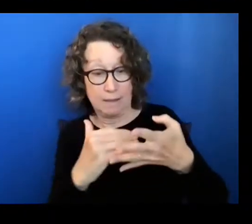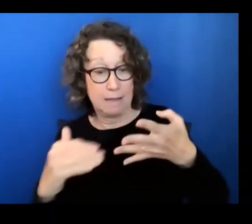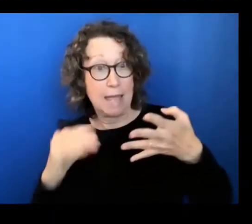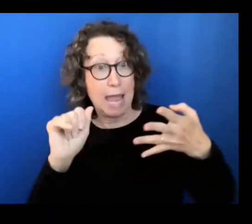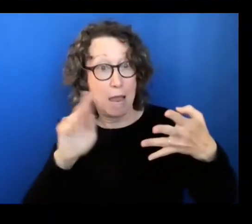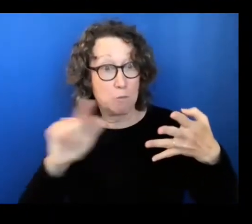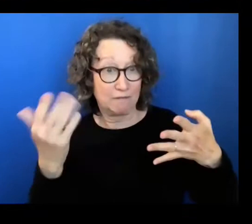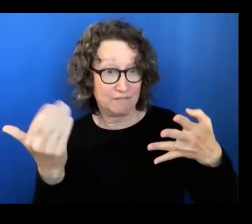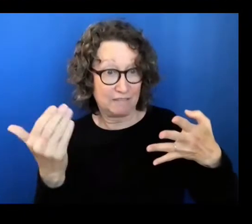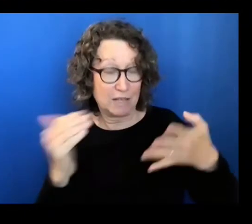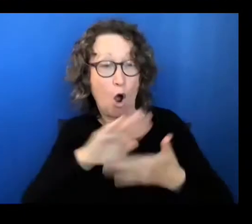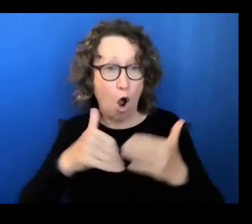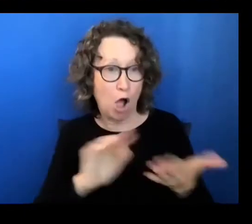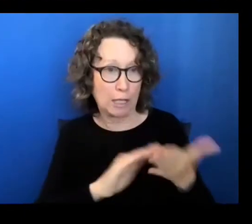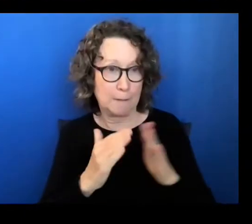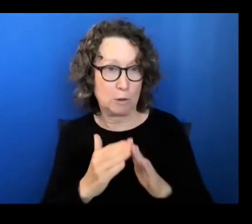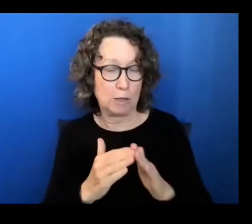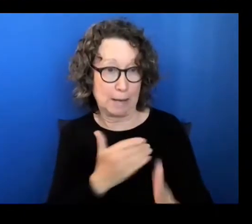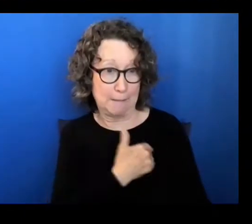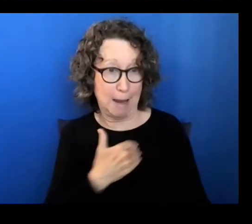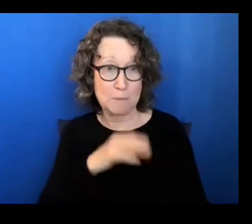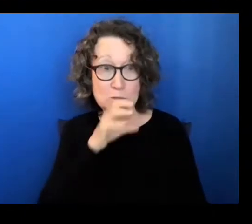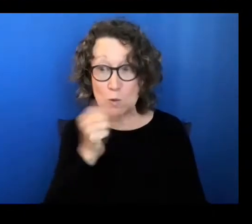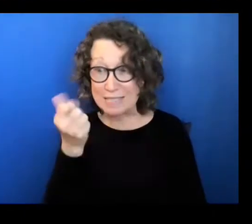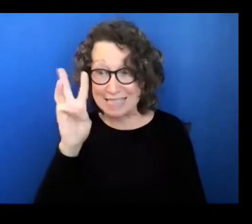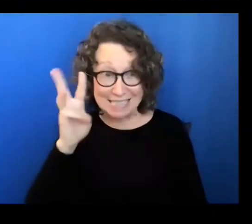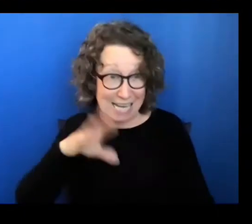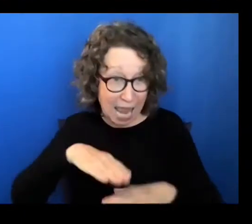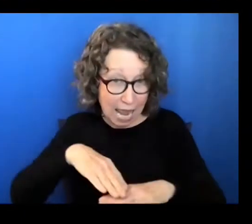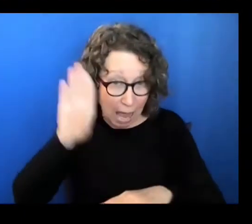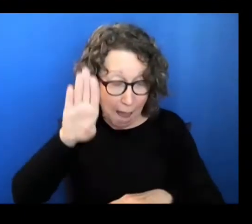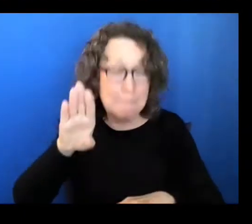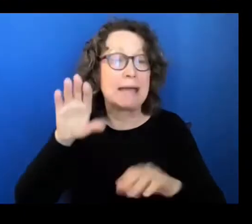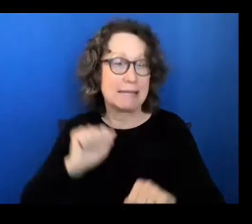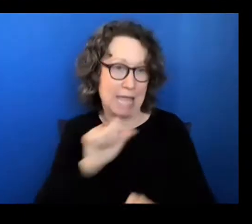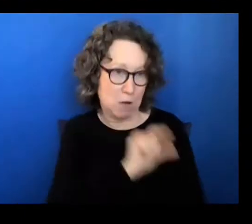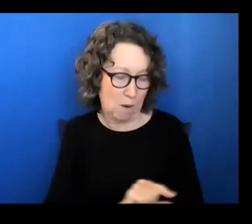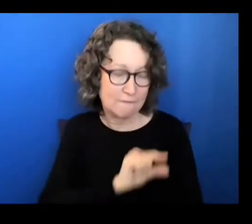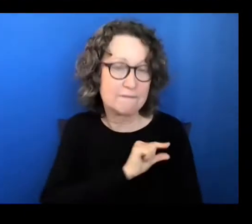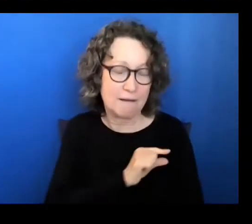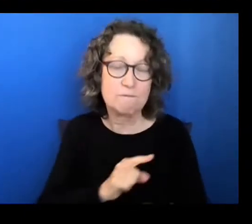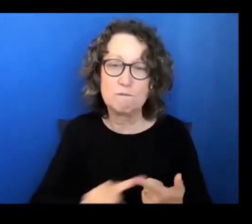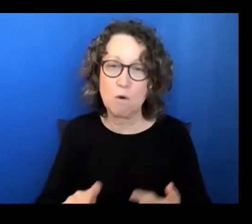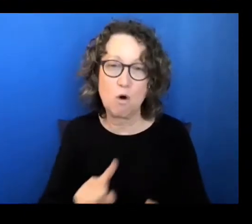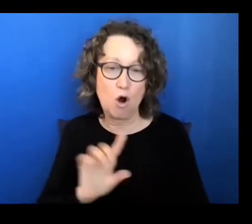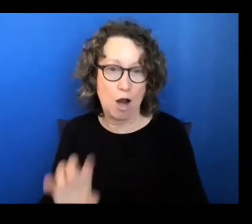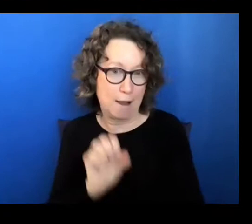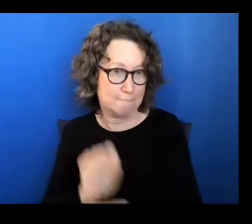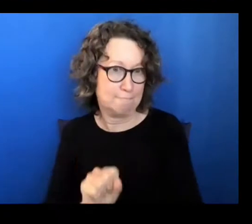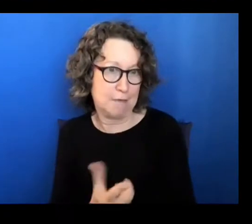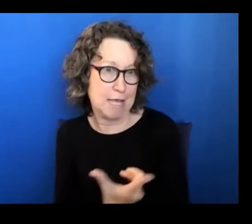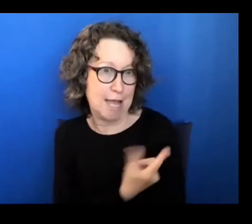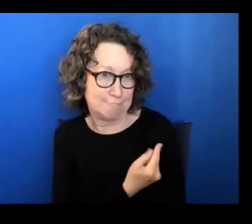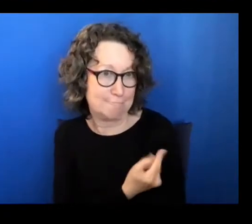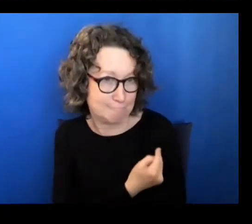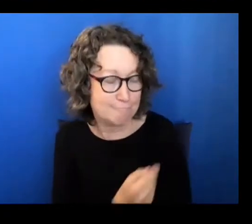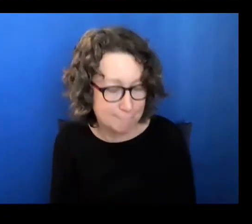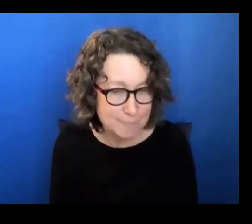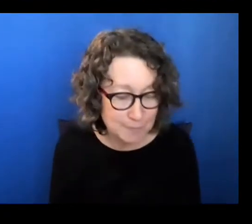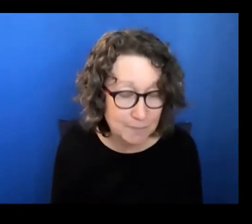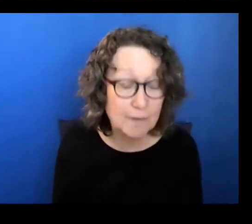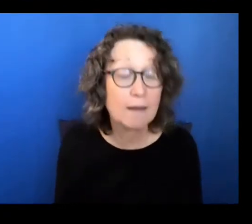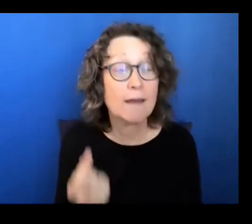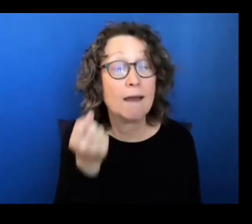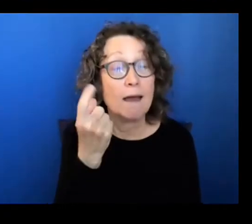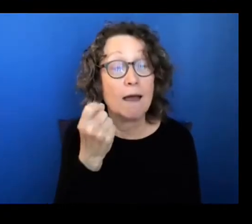all community members 16 and above will be eligible for a vaccine.